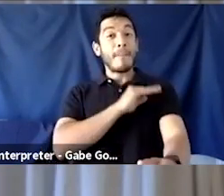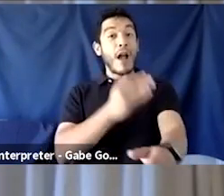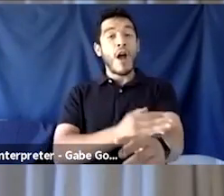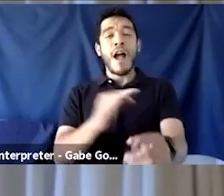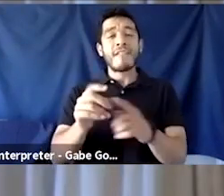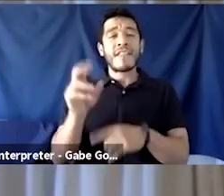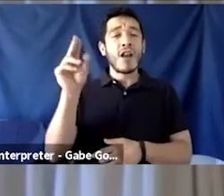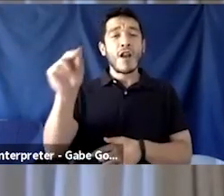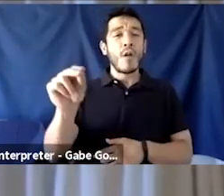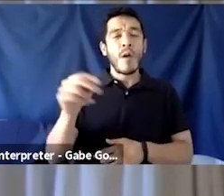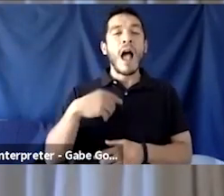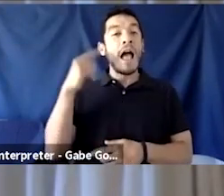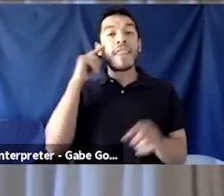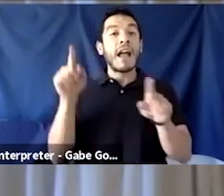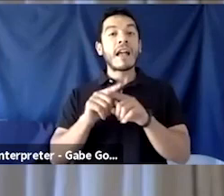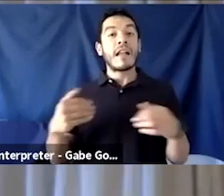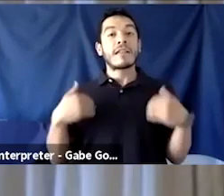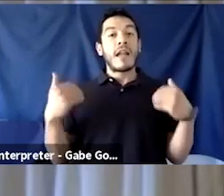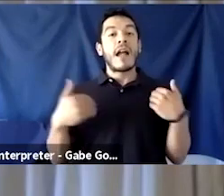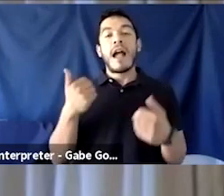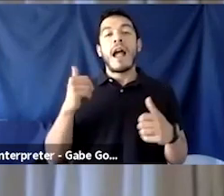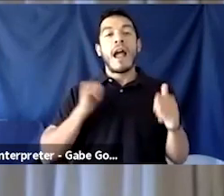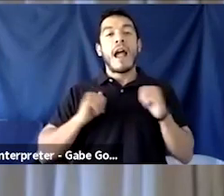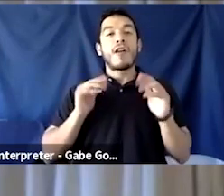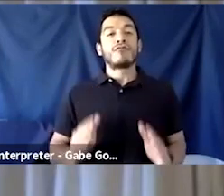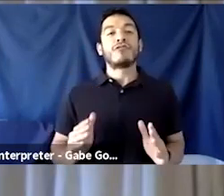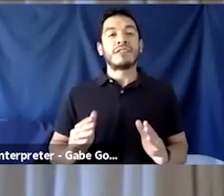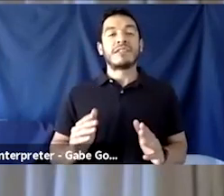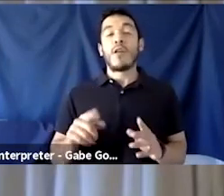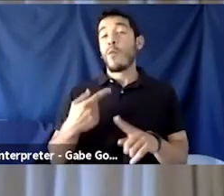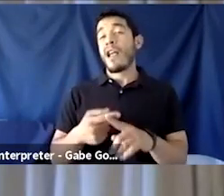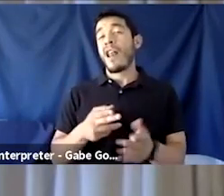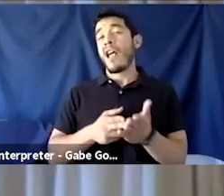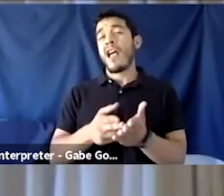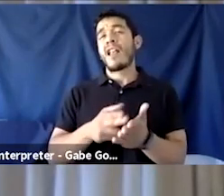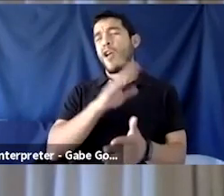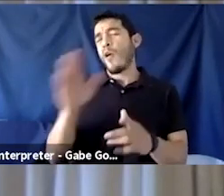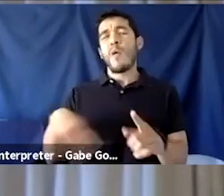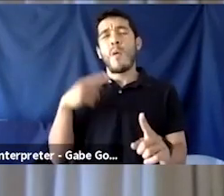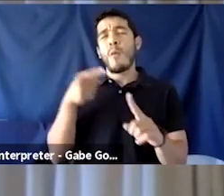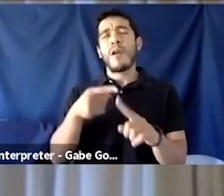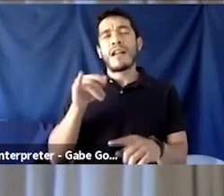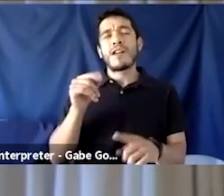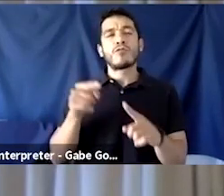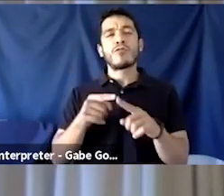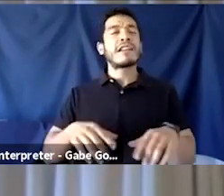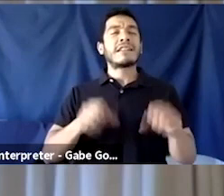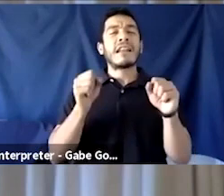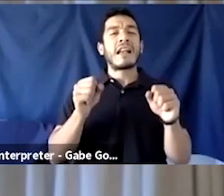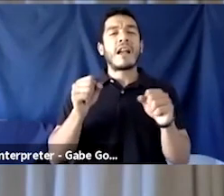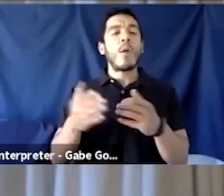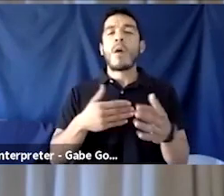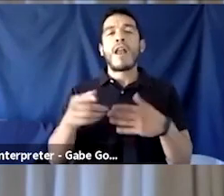think as a young actress, when honestly, the whole point of it is to take pretty much whatever you're